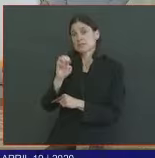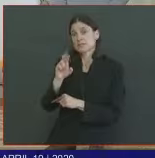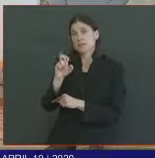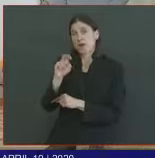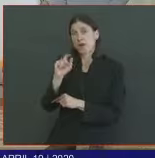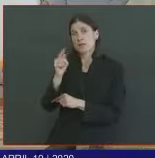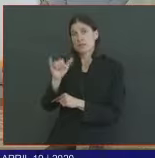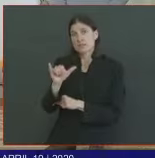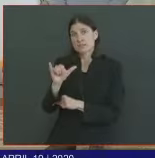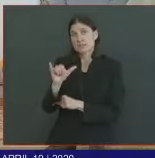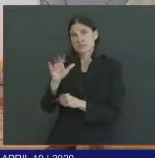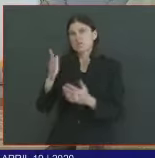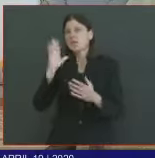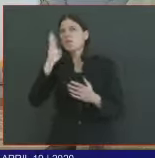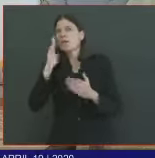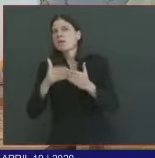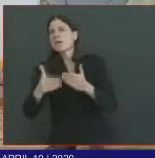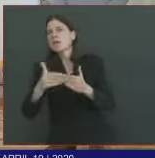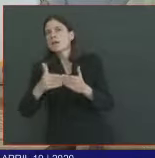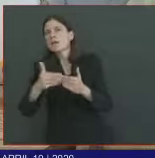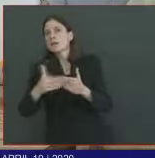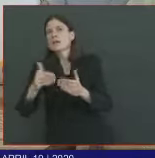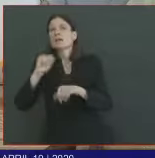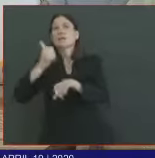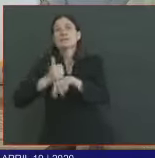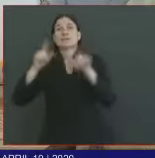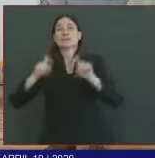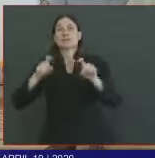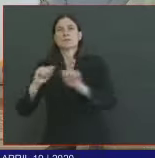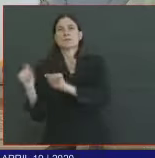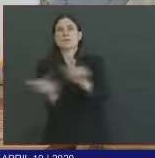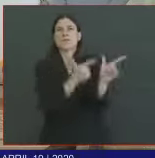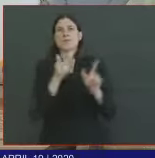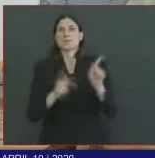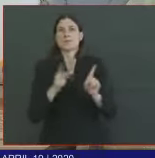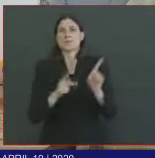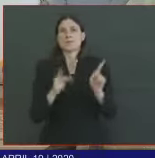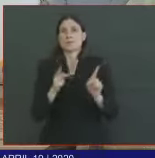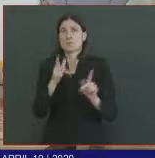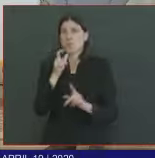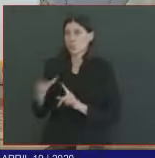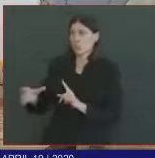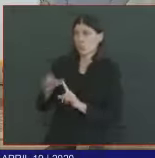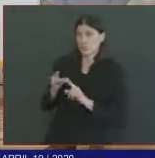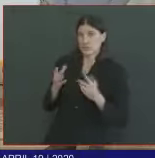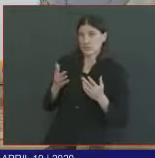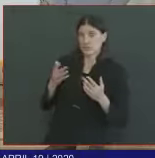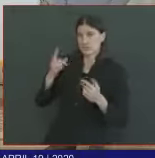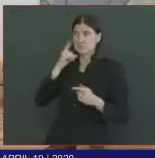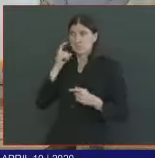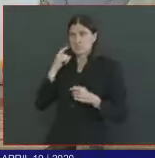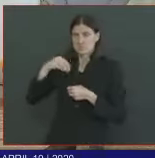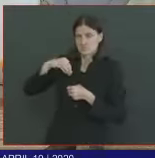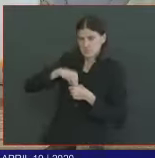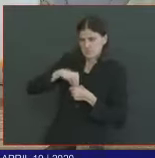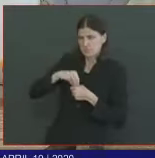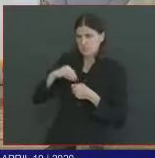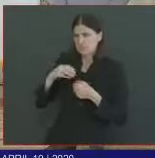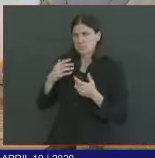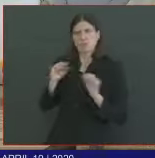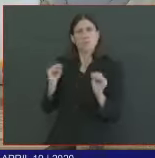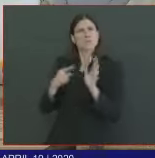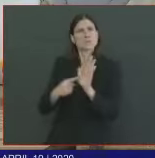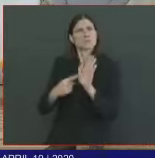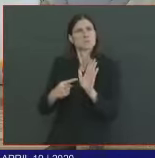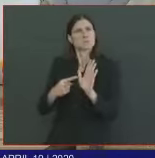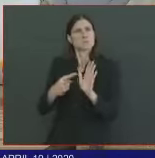way or another, though, we do need to get a better measure of what we think is going on in the population, how many people, approximately what percent